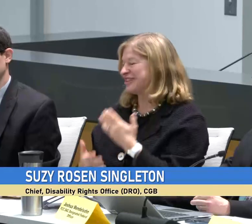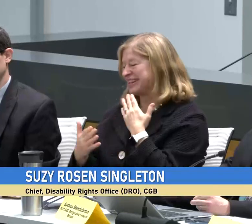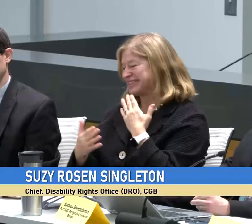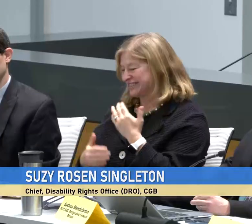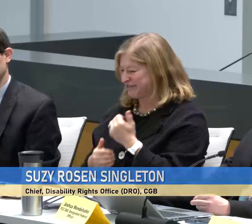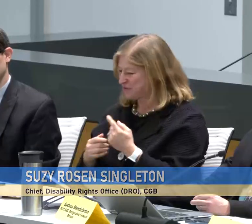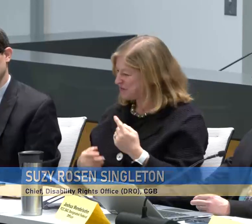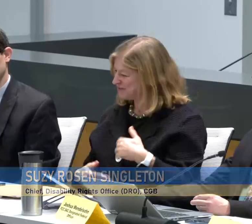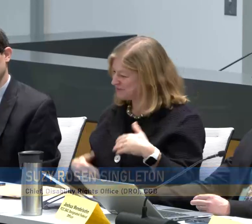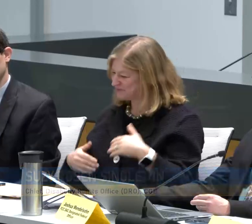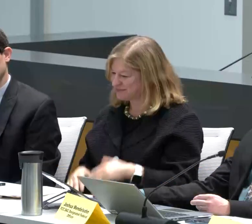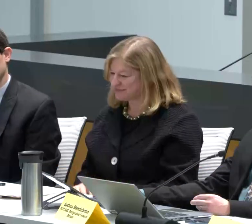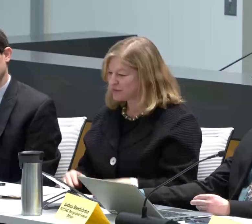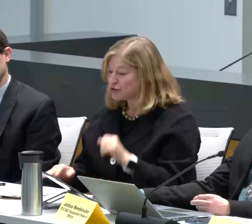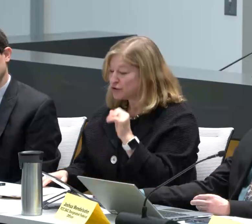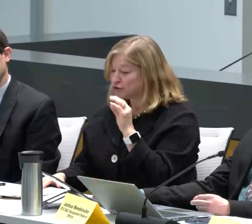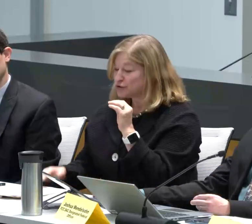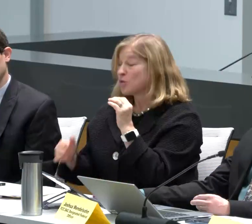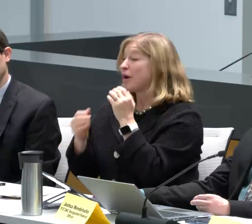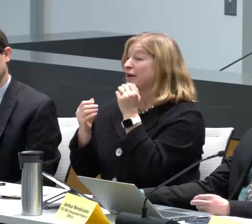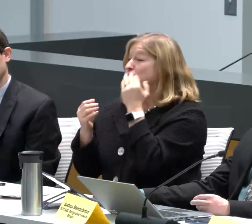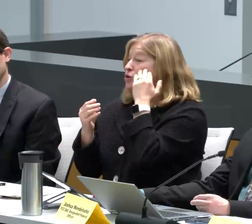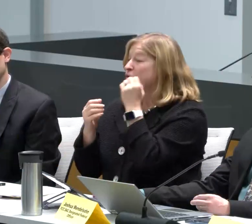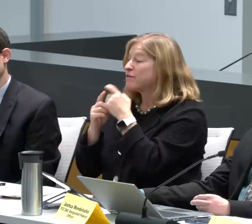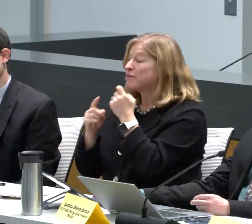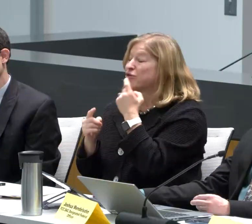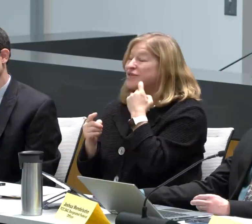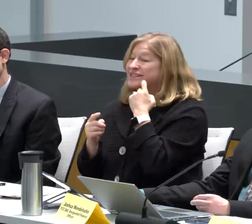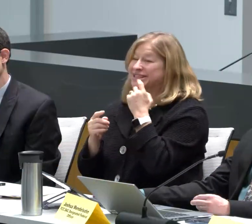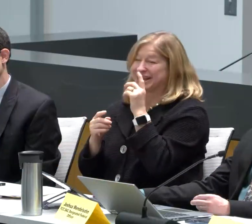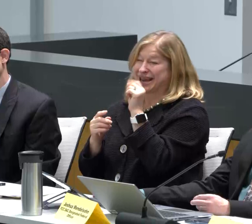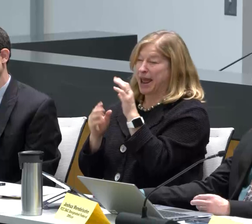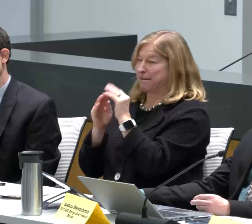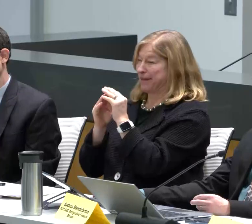DAC. It's very much appreciated. Thank you, everyone.